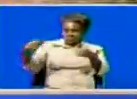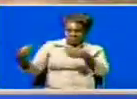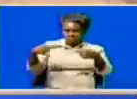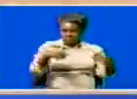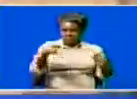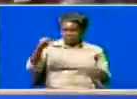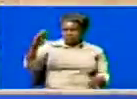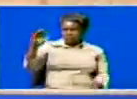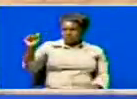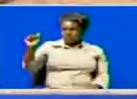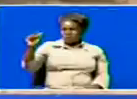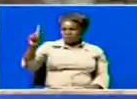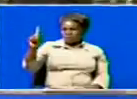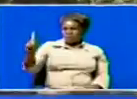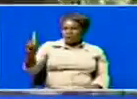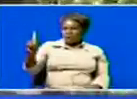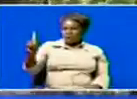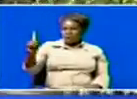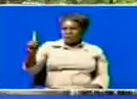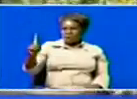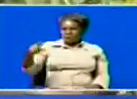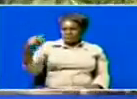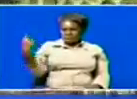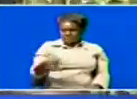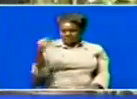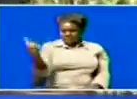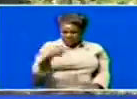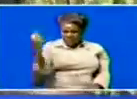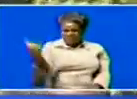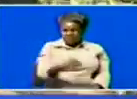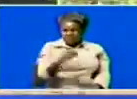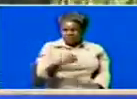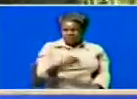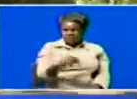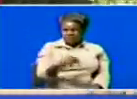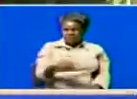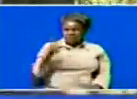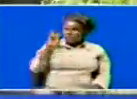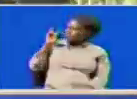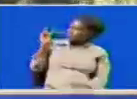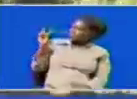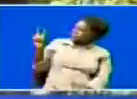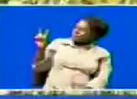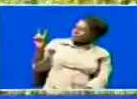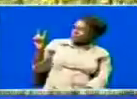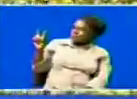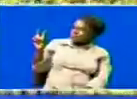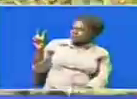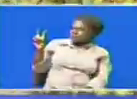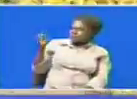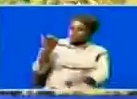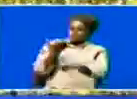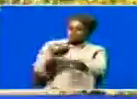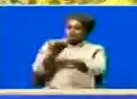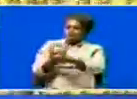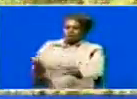Gatanga MCA Githuka was cornered by a number of hired goons as one is seen of running with a stone and hitting him